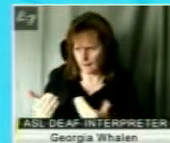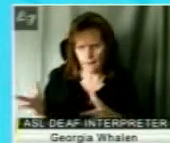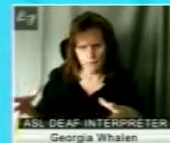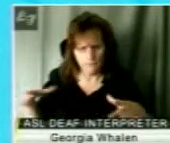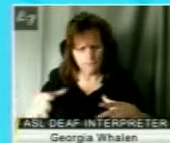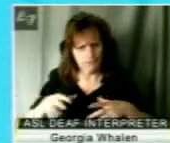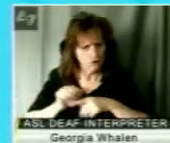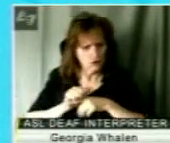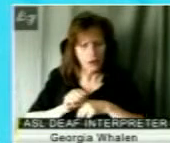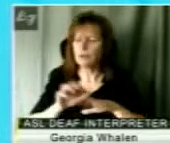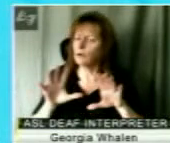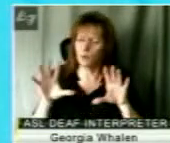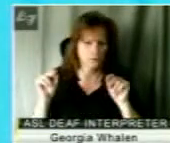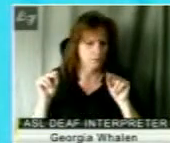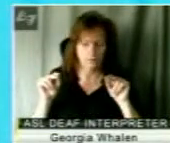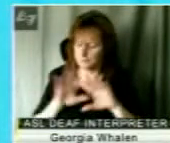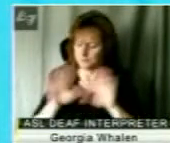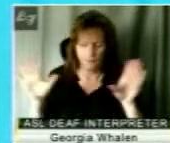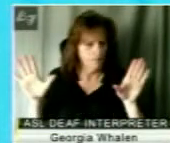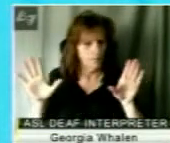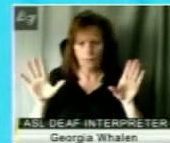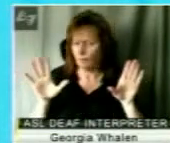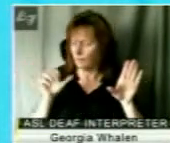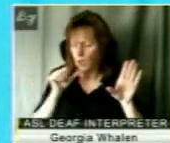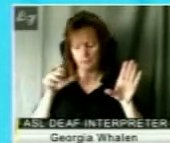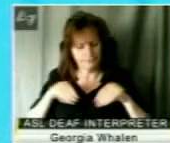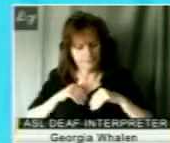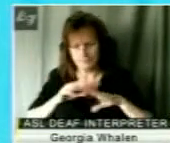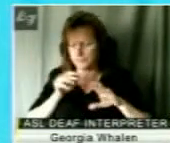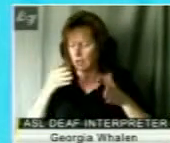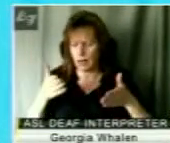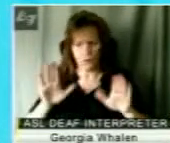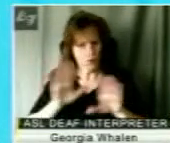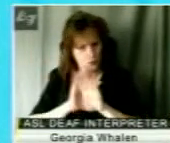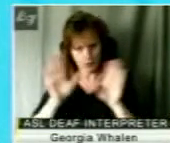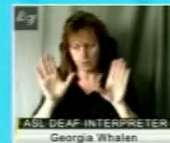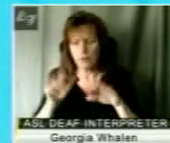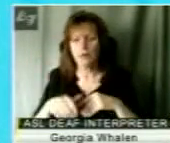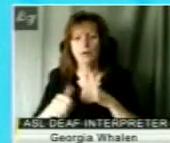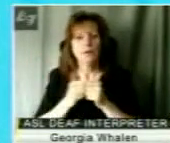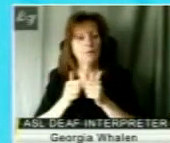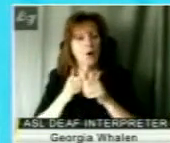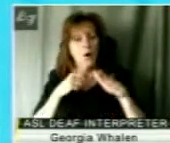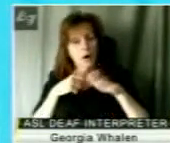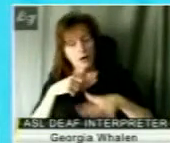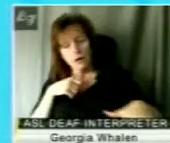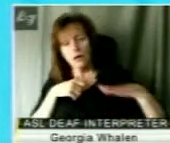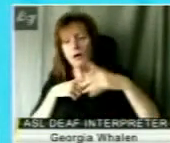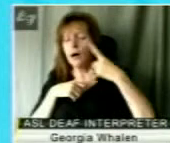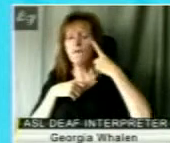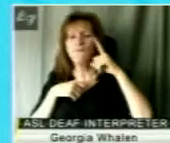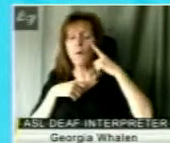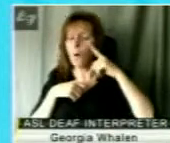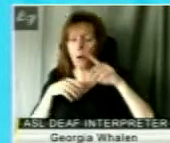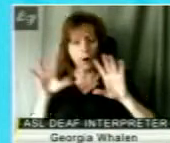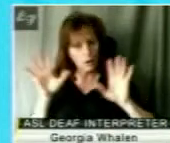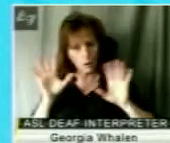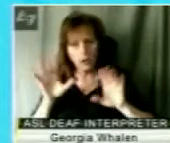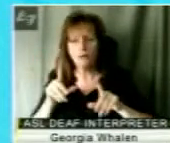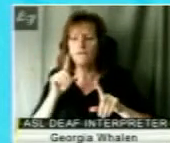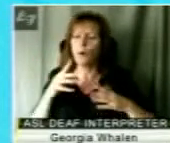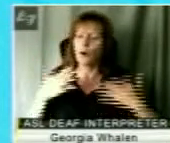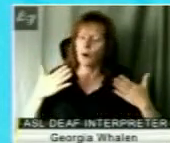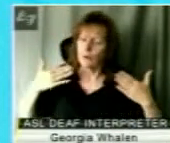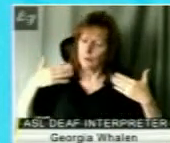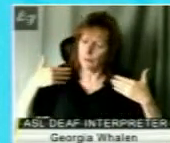some training and activities, that's an organized activity, and our sports fields are not available for that. And that's across